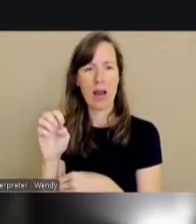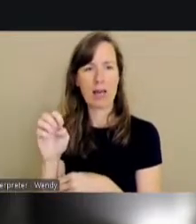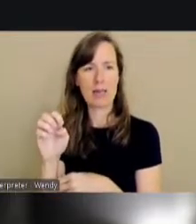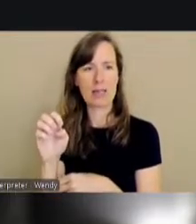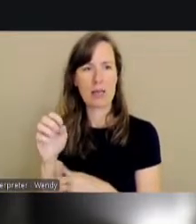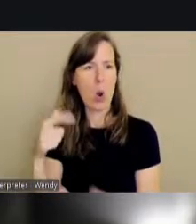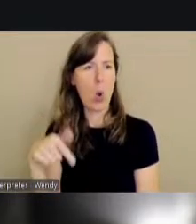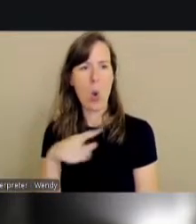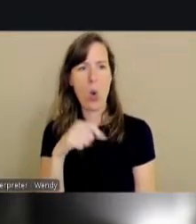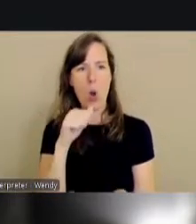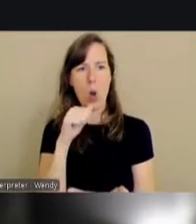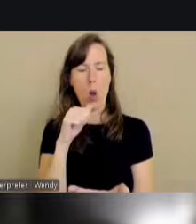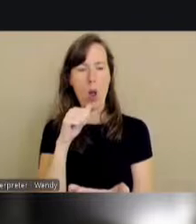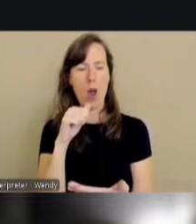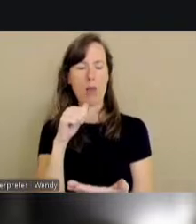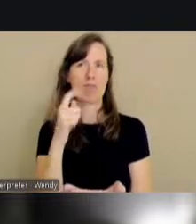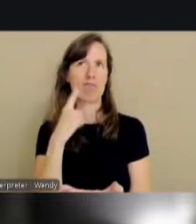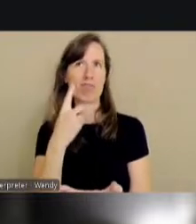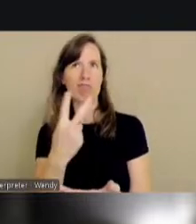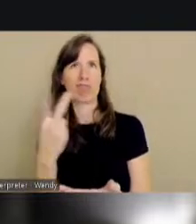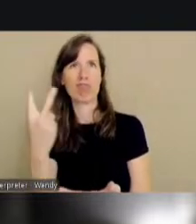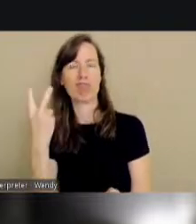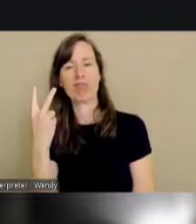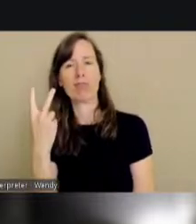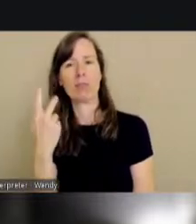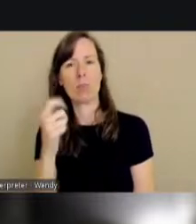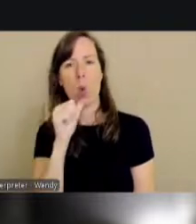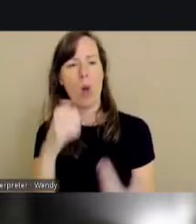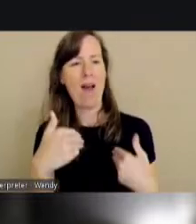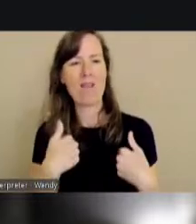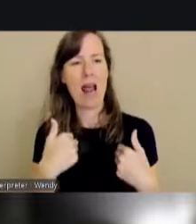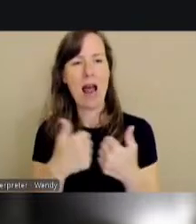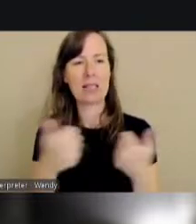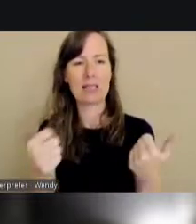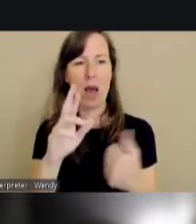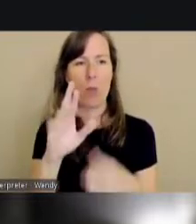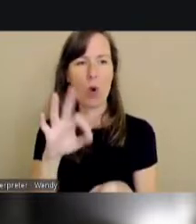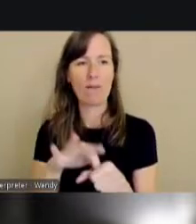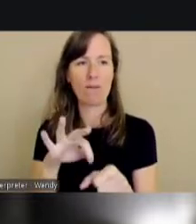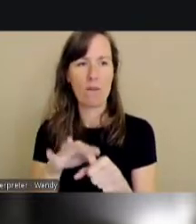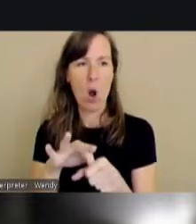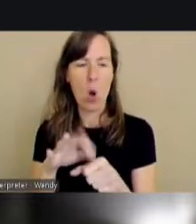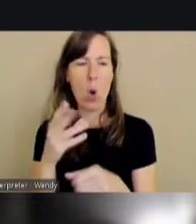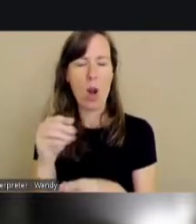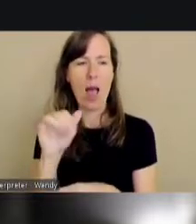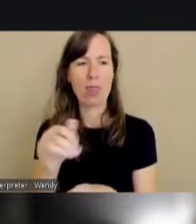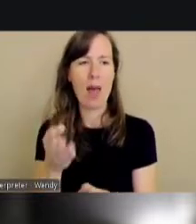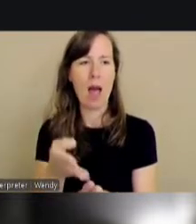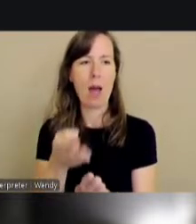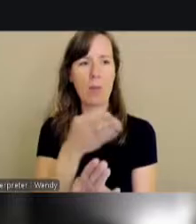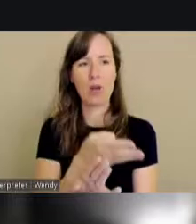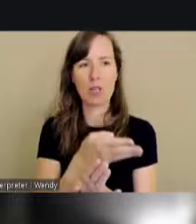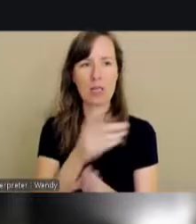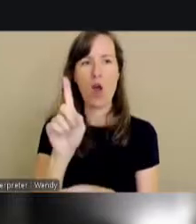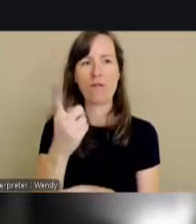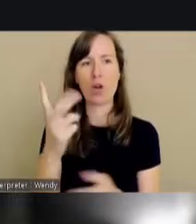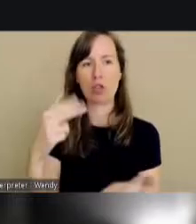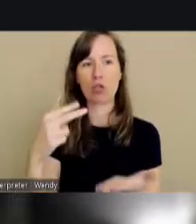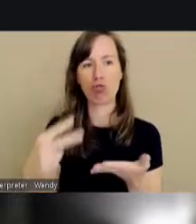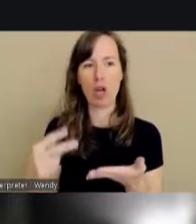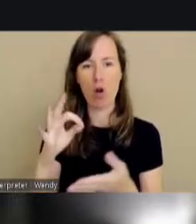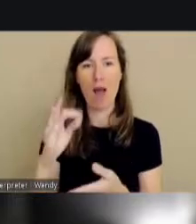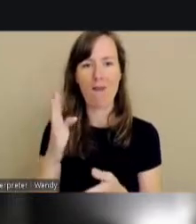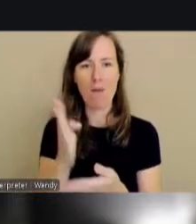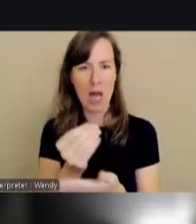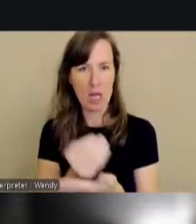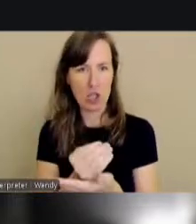in recent history, I'm thinking out loud now, had a separate vote, and that preceded the first reader of the budget. Am